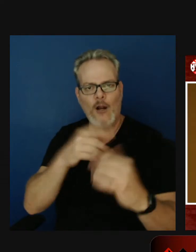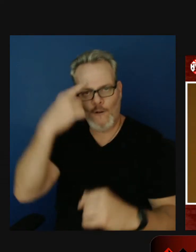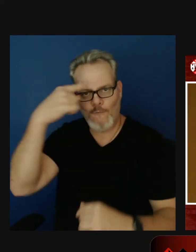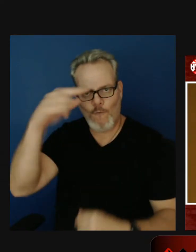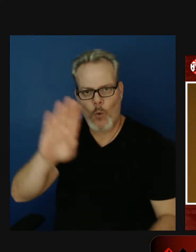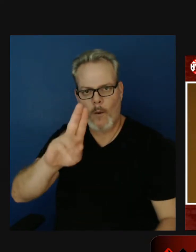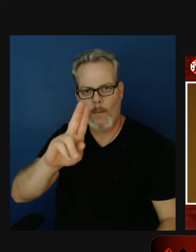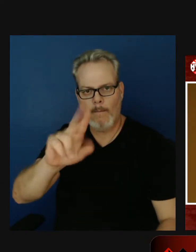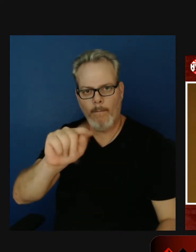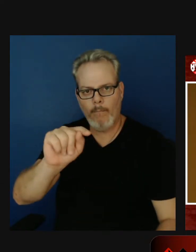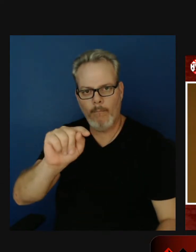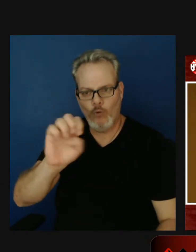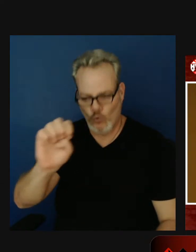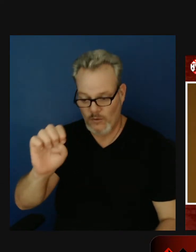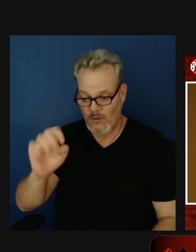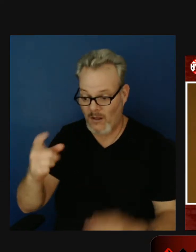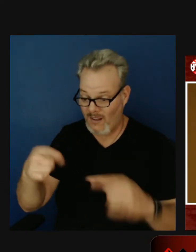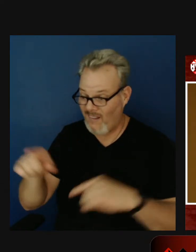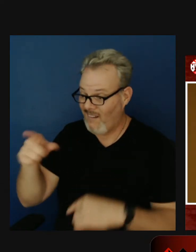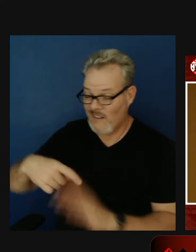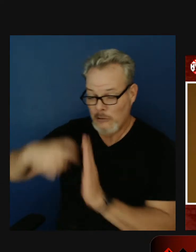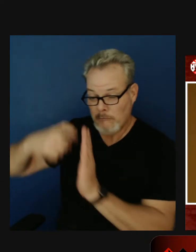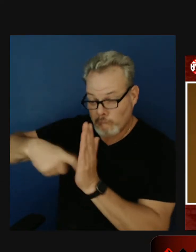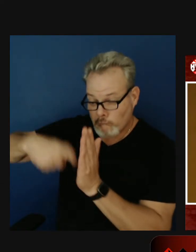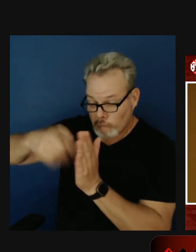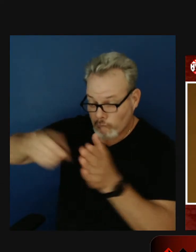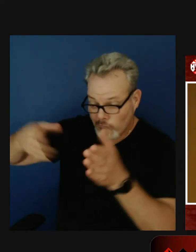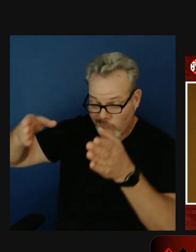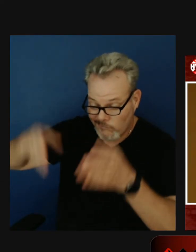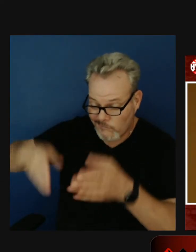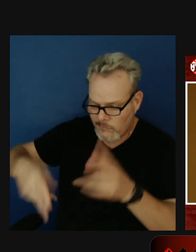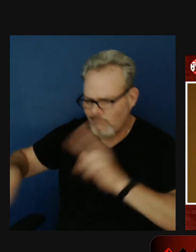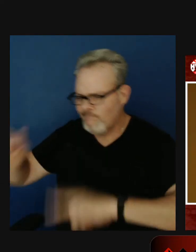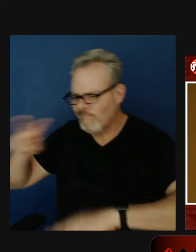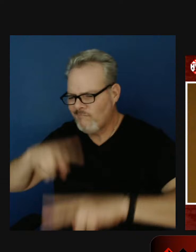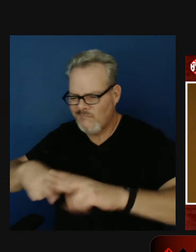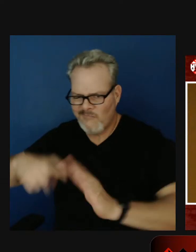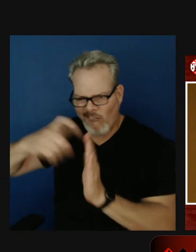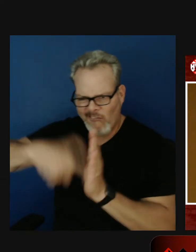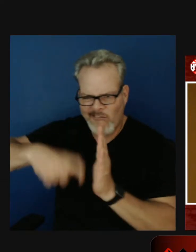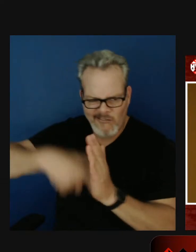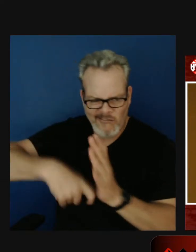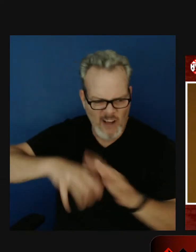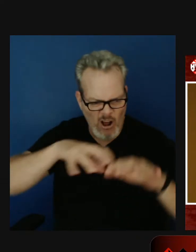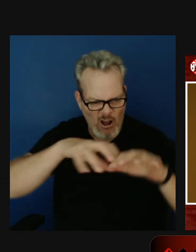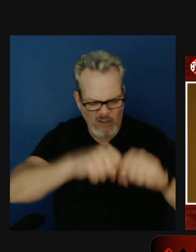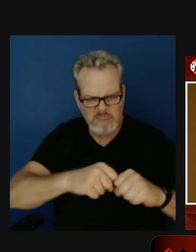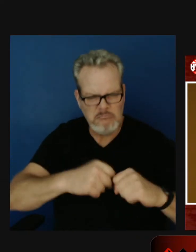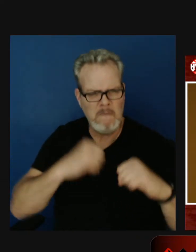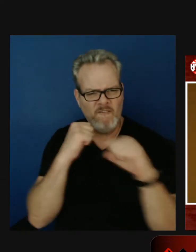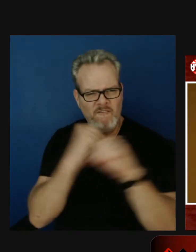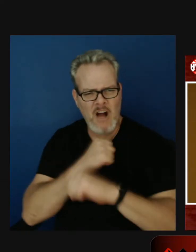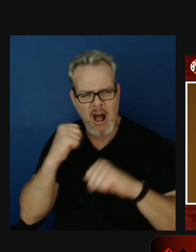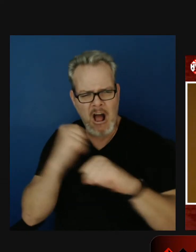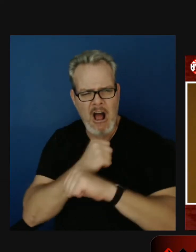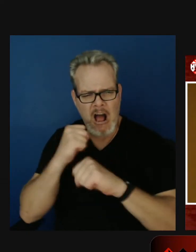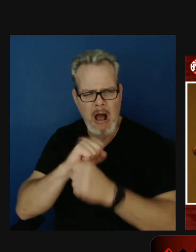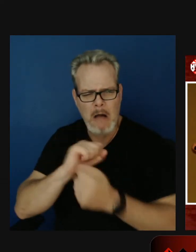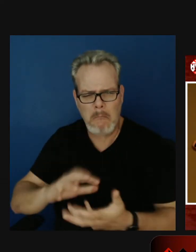occasionally, mine into someone else's shaft, and they'd get in fights, and quite a bloody affair at